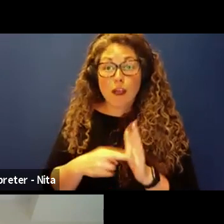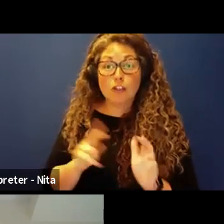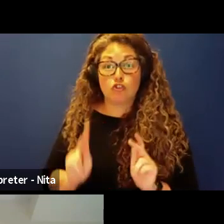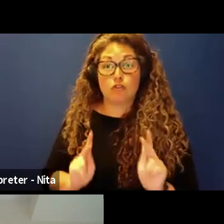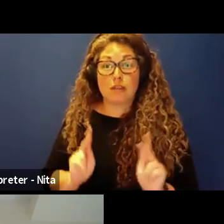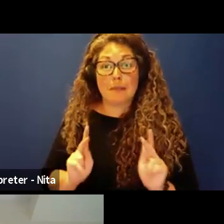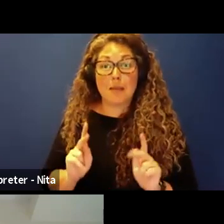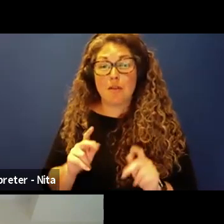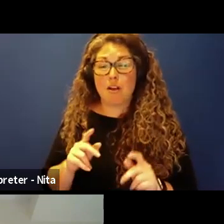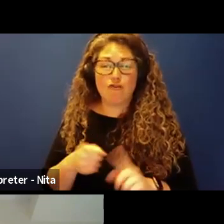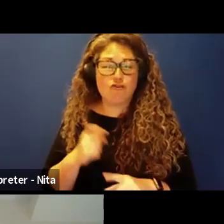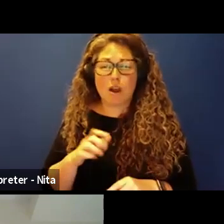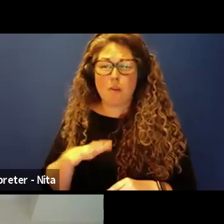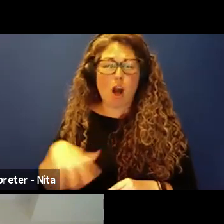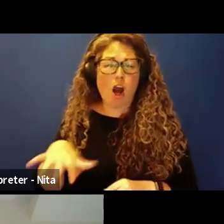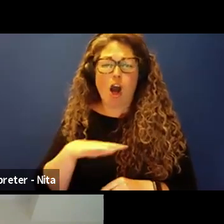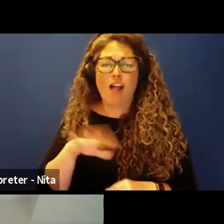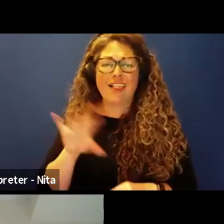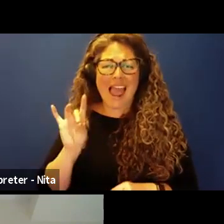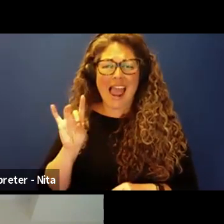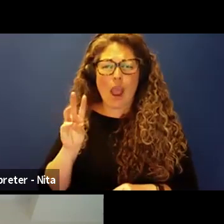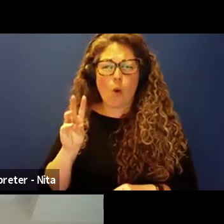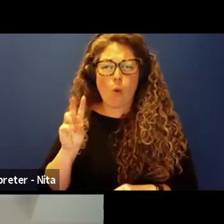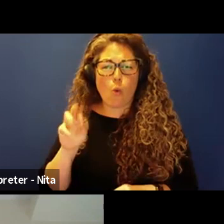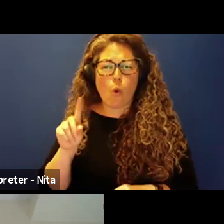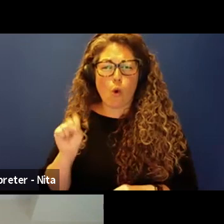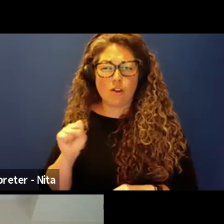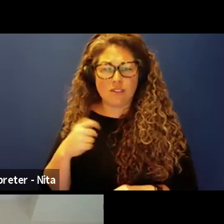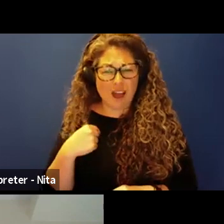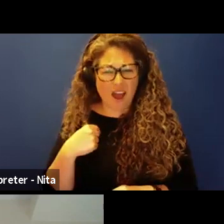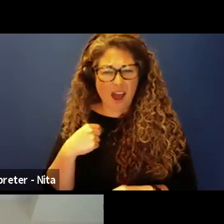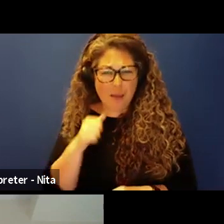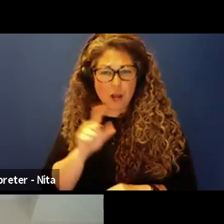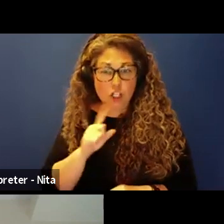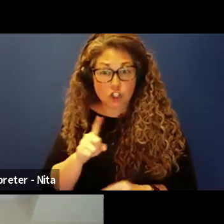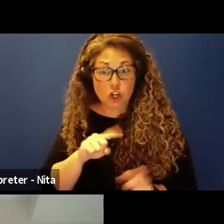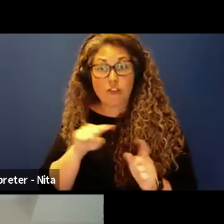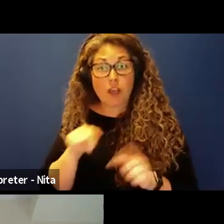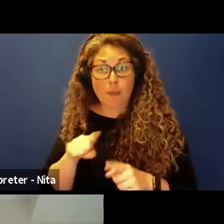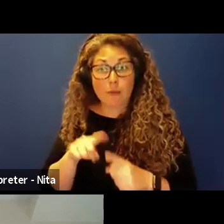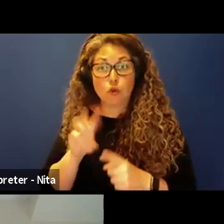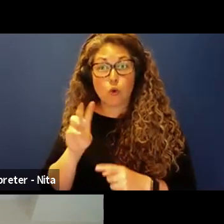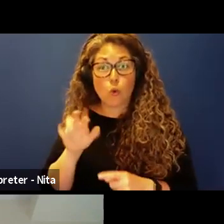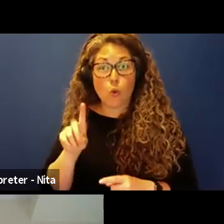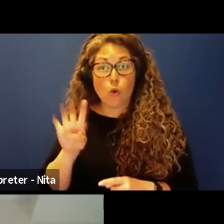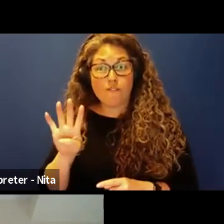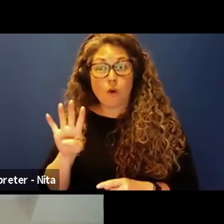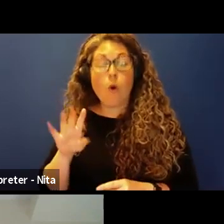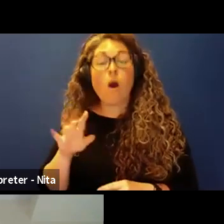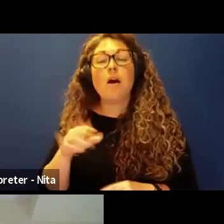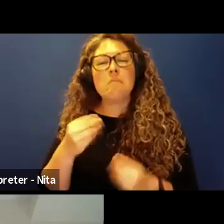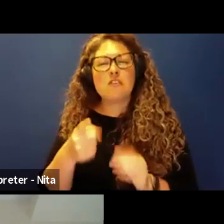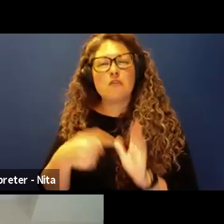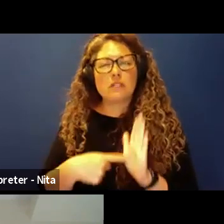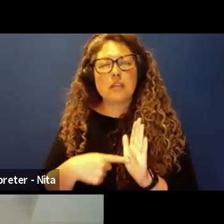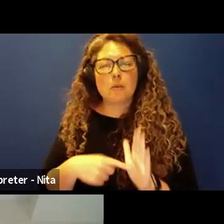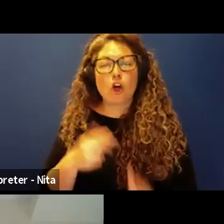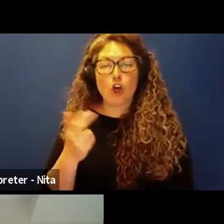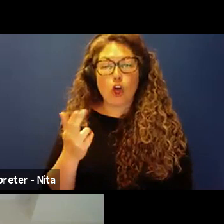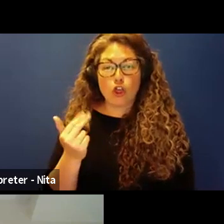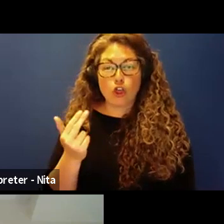come from all 8 wards. So I'm not sure if they're just coming to Ward 4. For example, we had one at 13th and